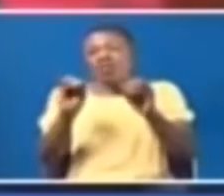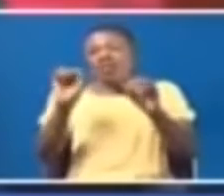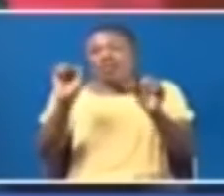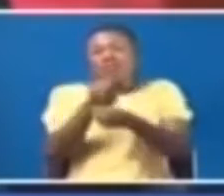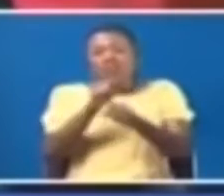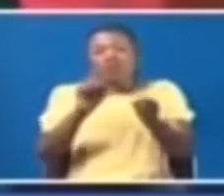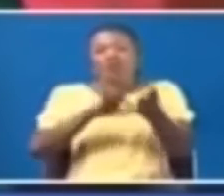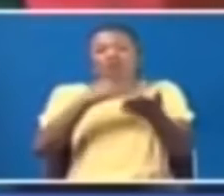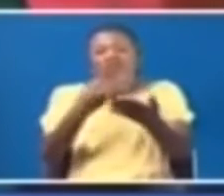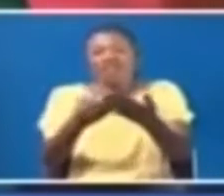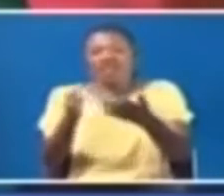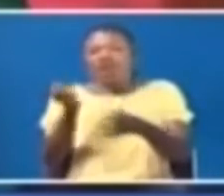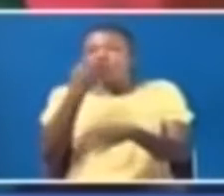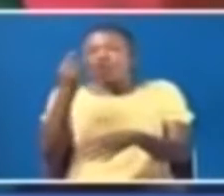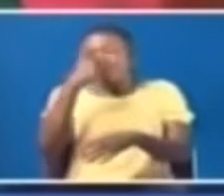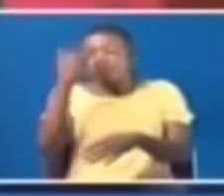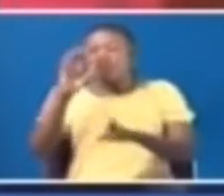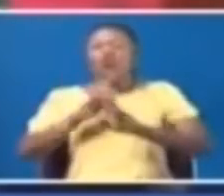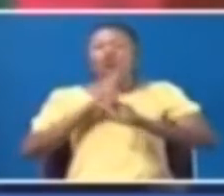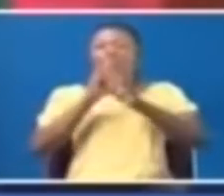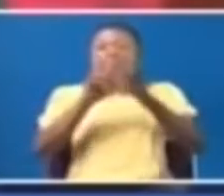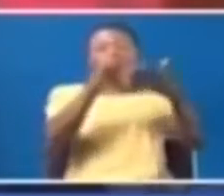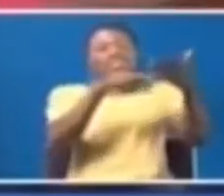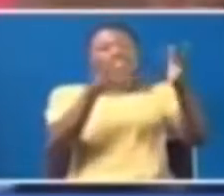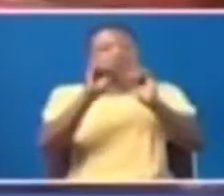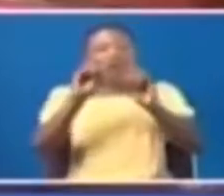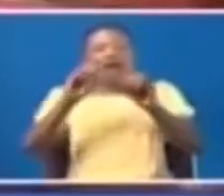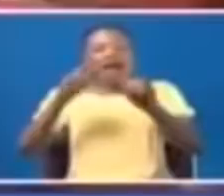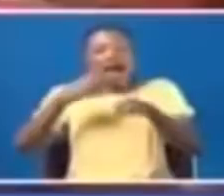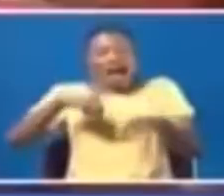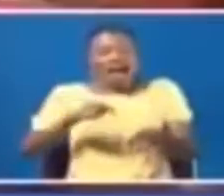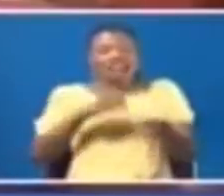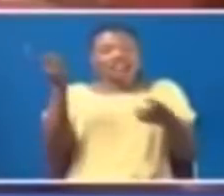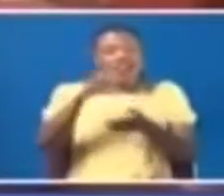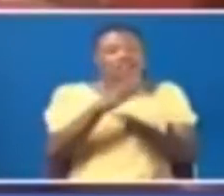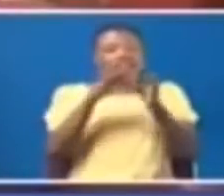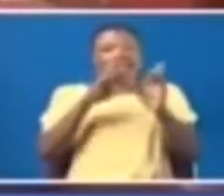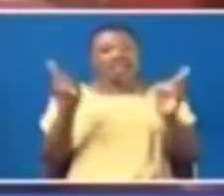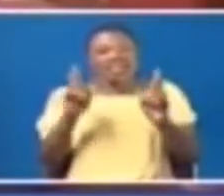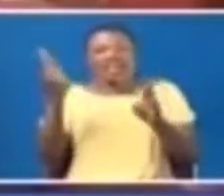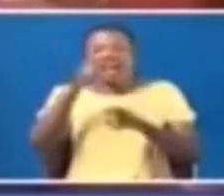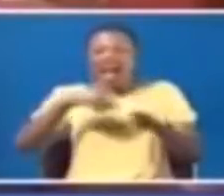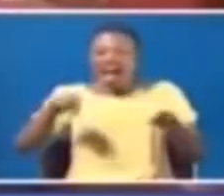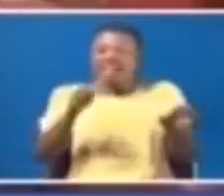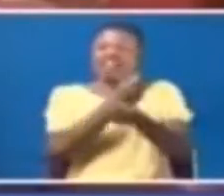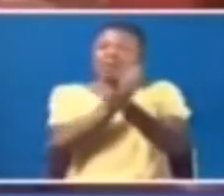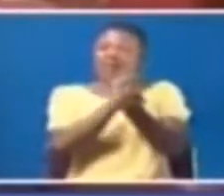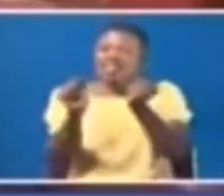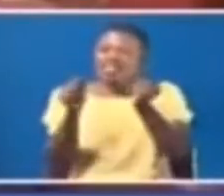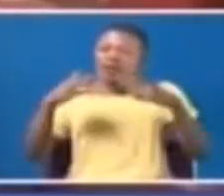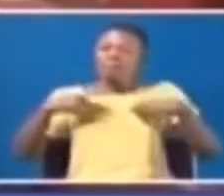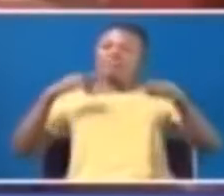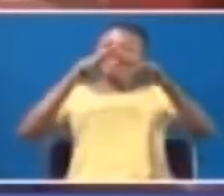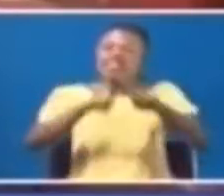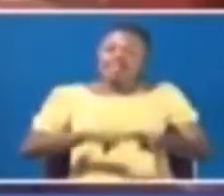whole house simply because you did not read the report, and some of us came here prepared. Some of us are already punished because I sat